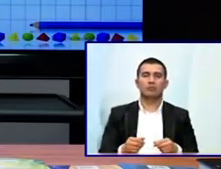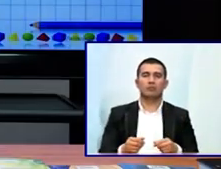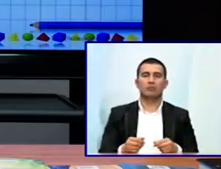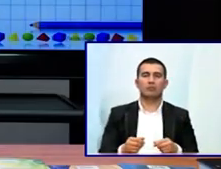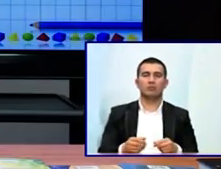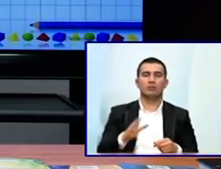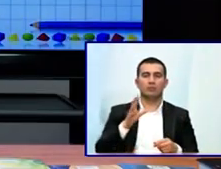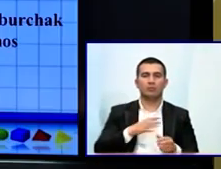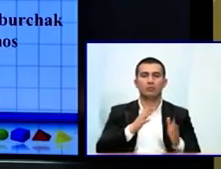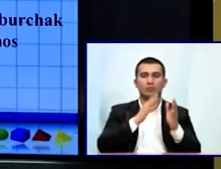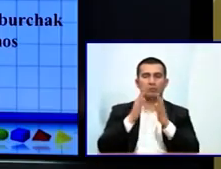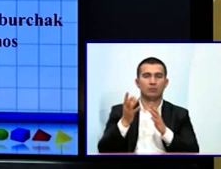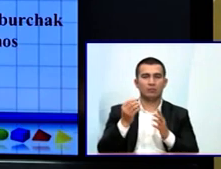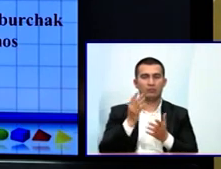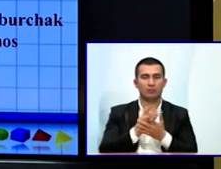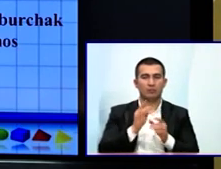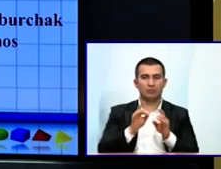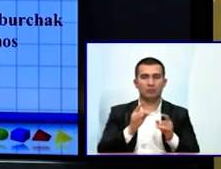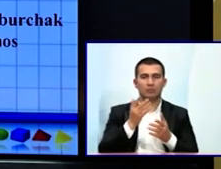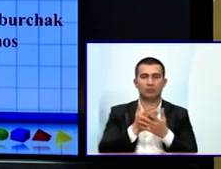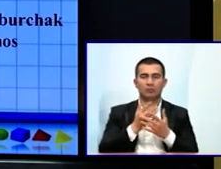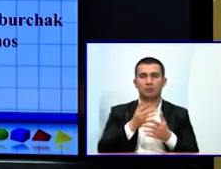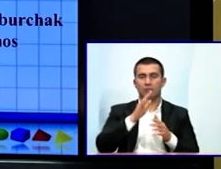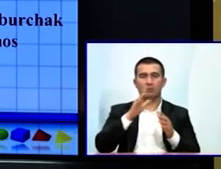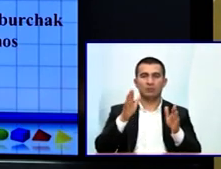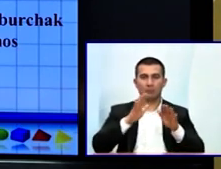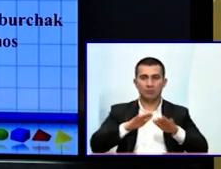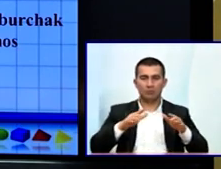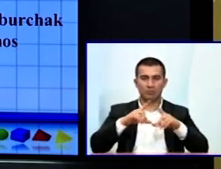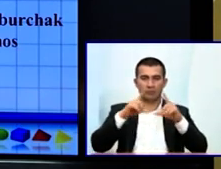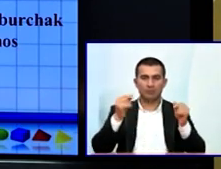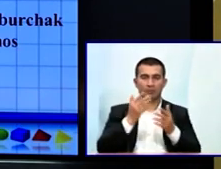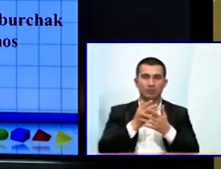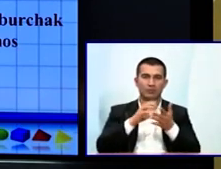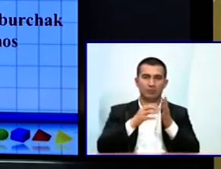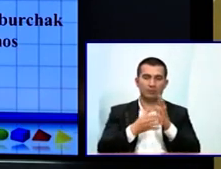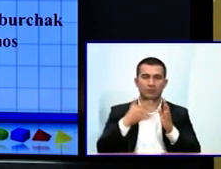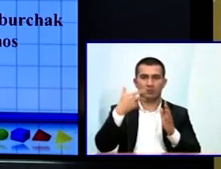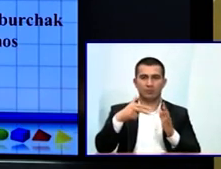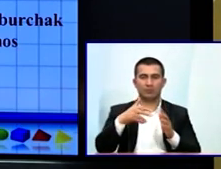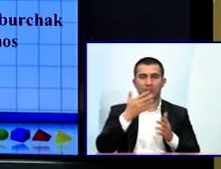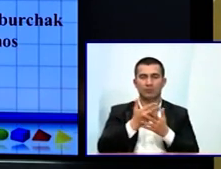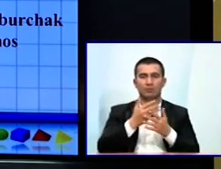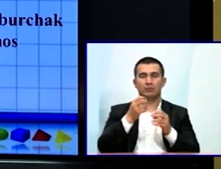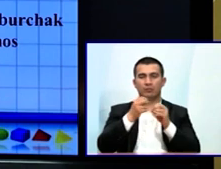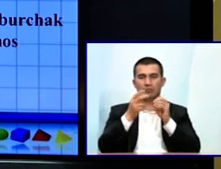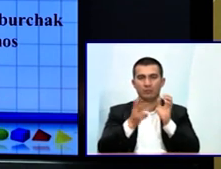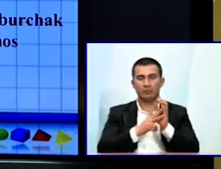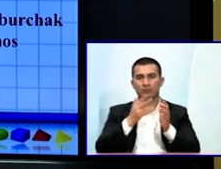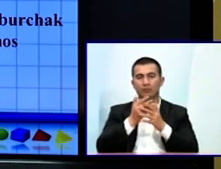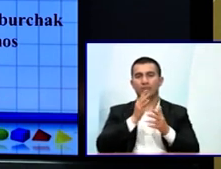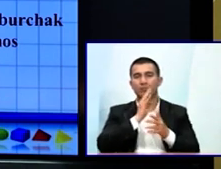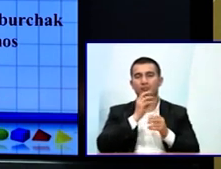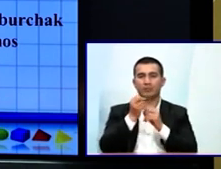Keyingi masalamiz. Sinfda 30 ta o'quvchi bo'lib, ulardan 12 tasi o'g'il va 18 tasi qiz